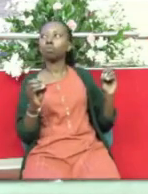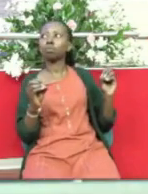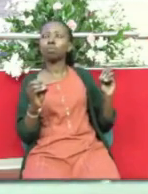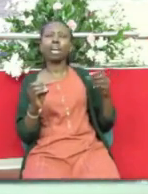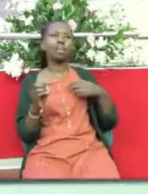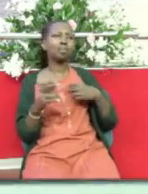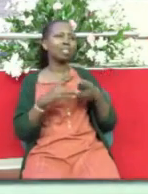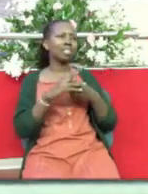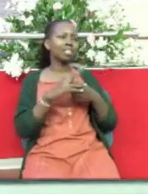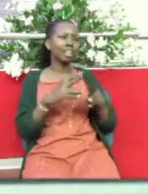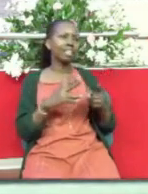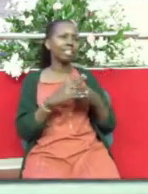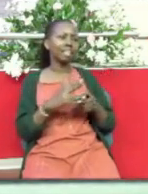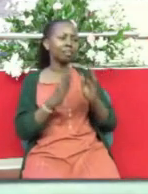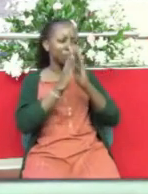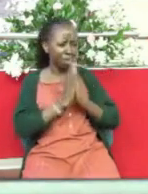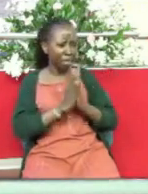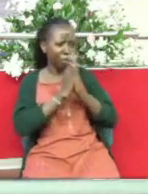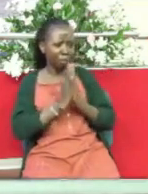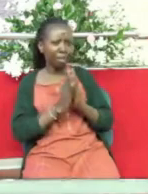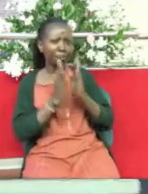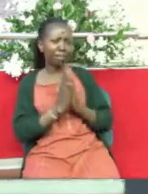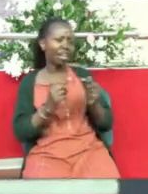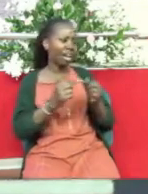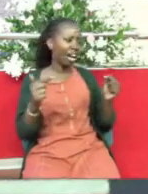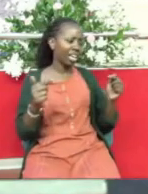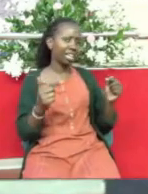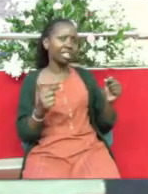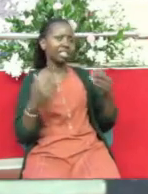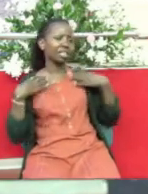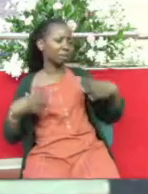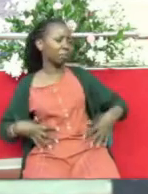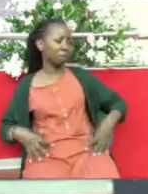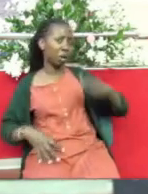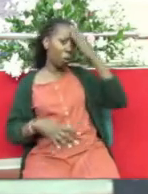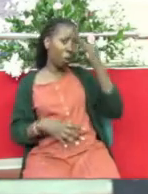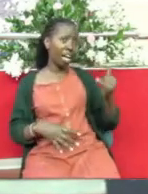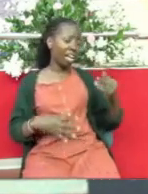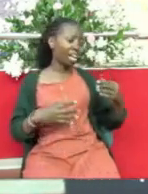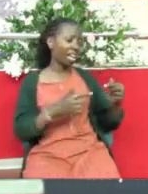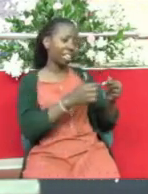I began dealing with it. Because now it had identified itself.